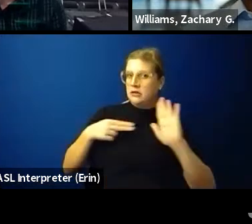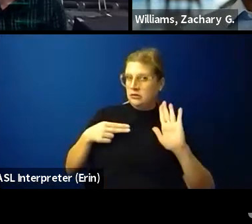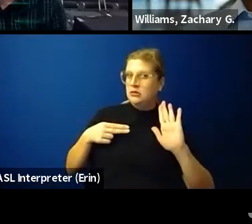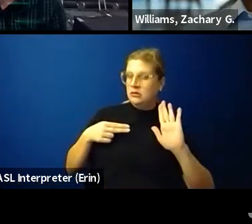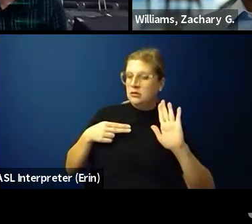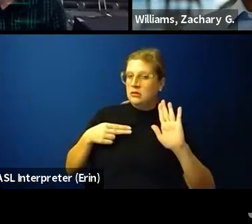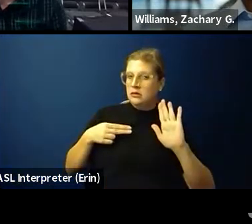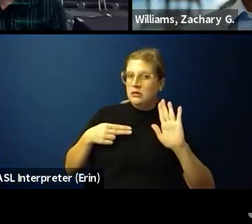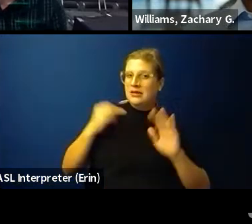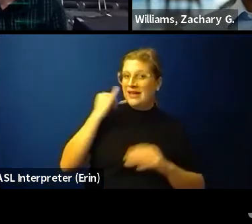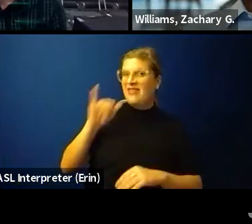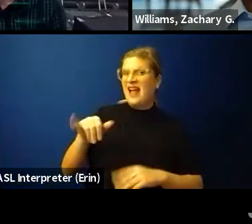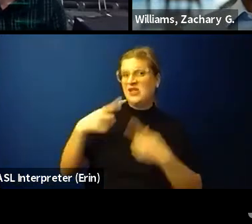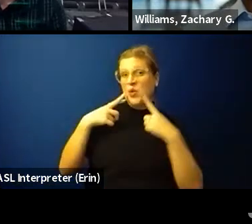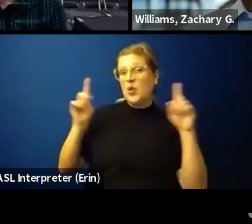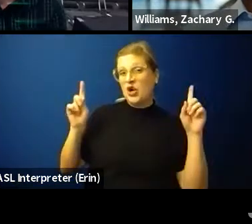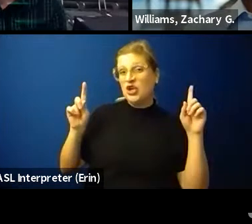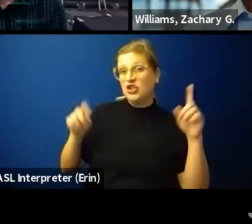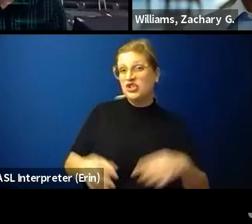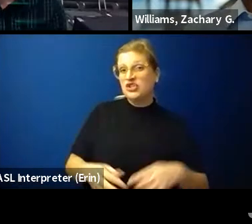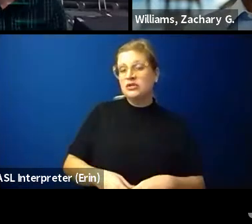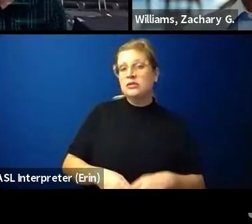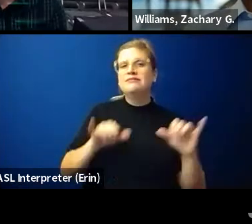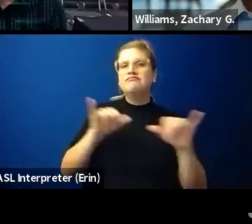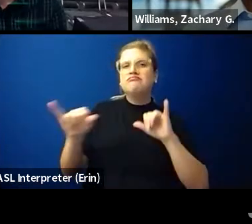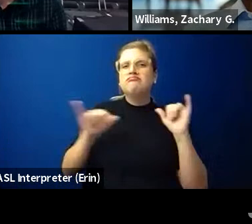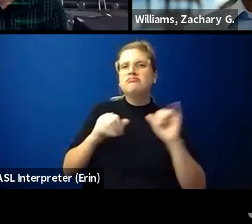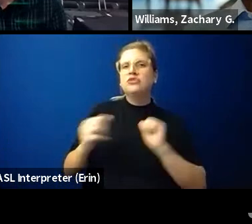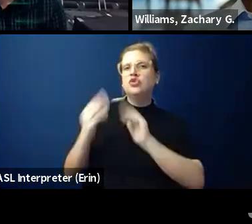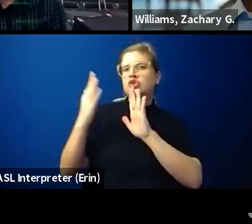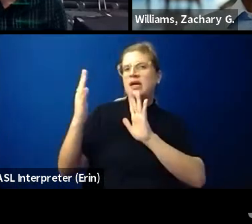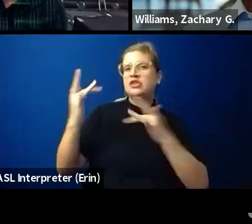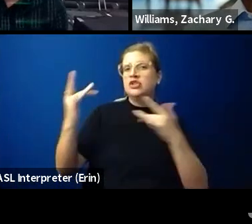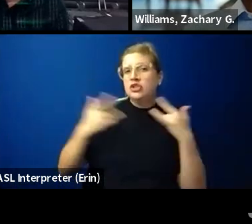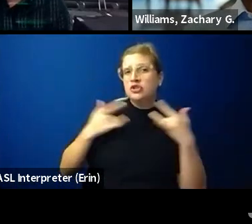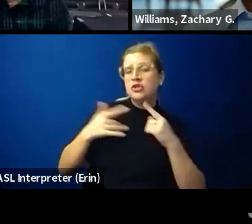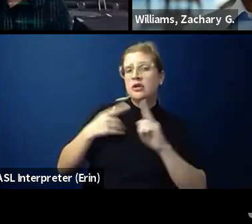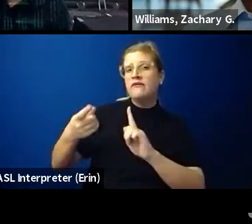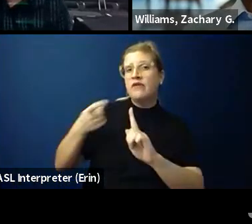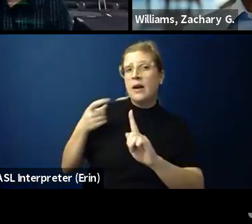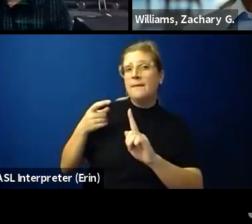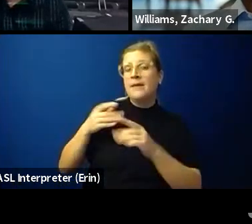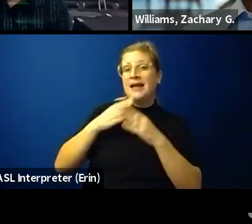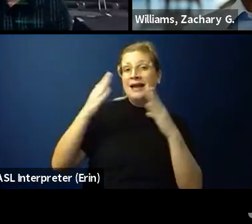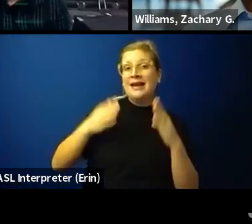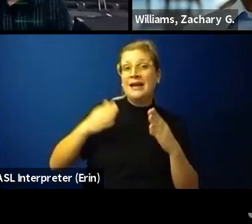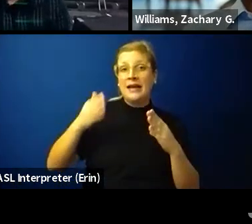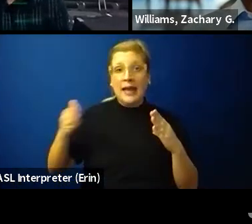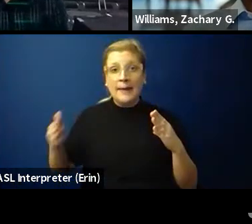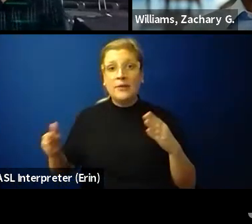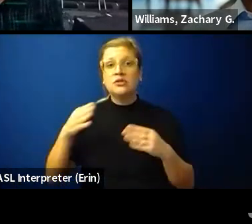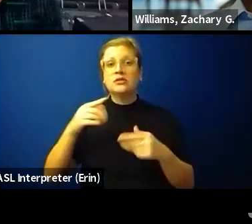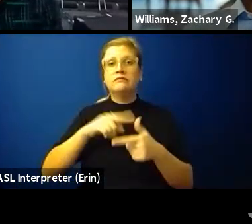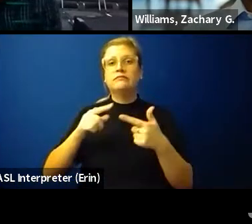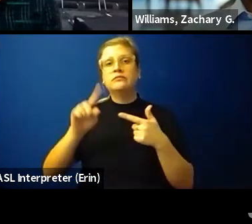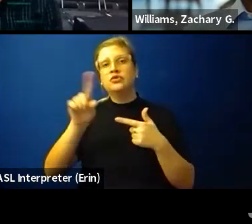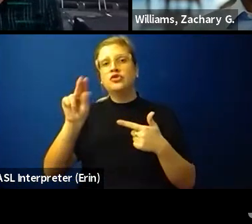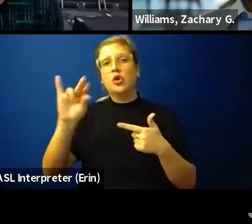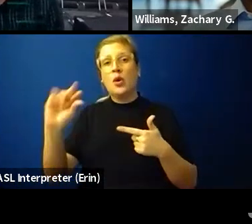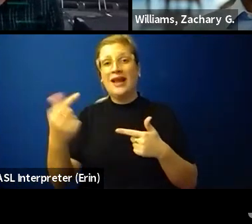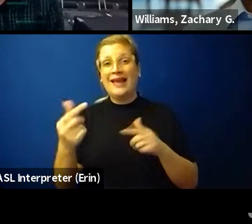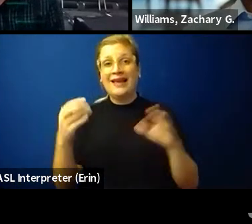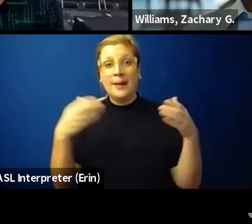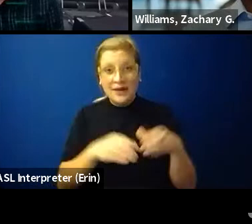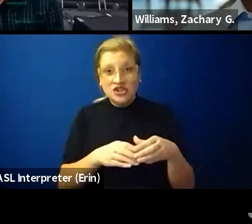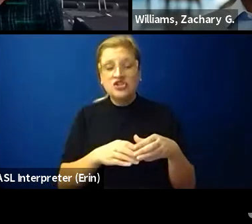Again, if that's what works. Similarly, to address some of the concerns raised by some of the neighbors and also the zoning commission,